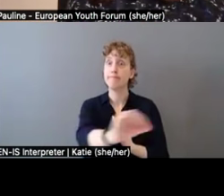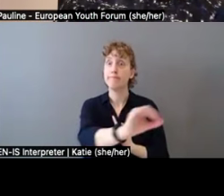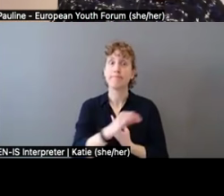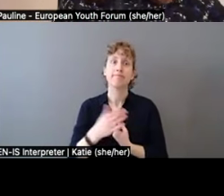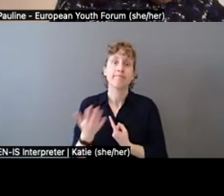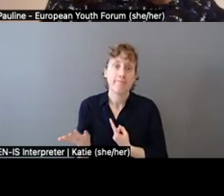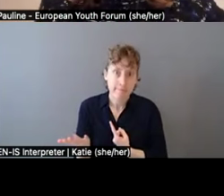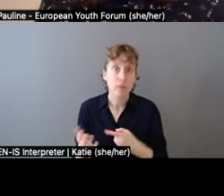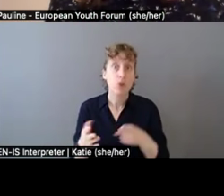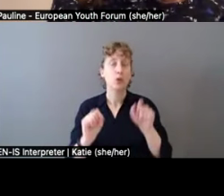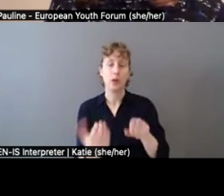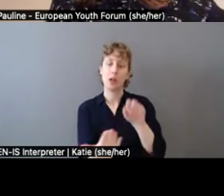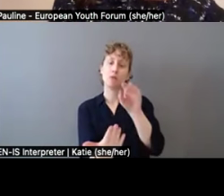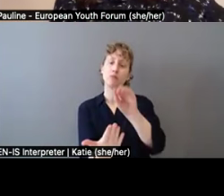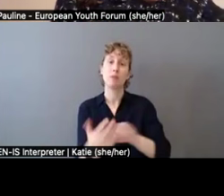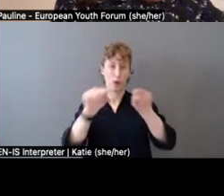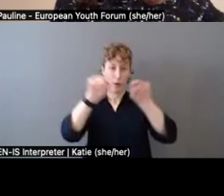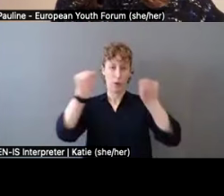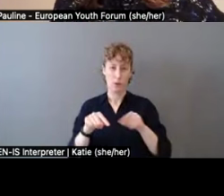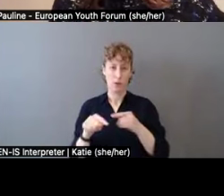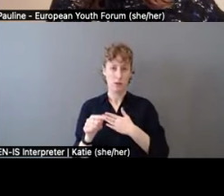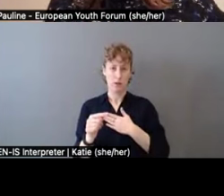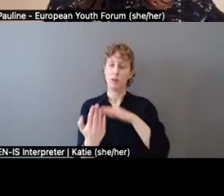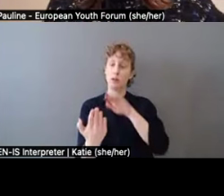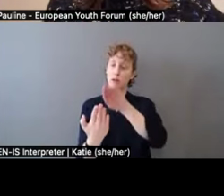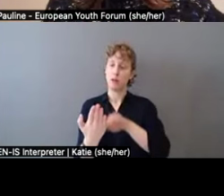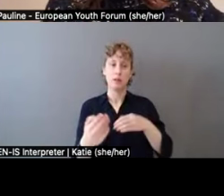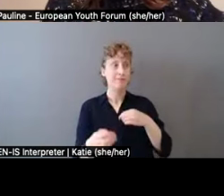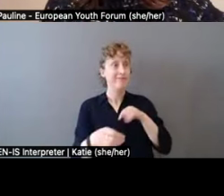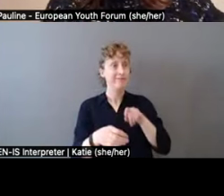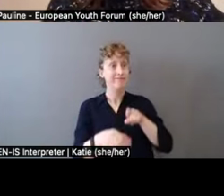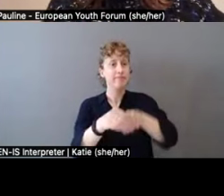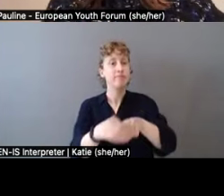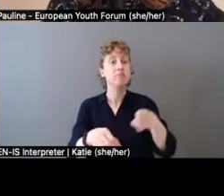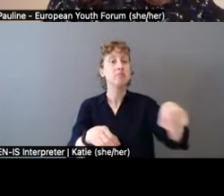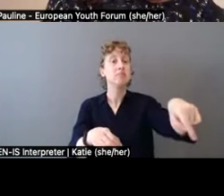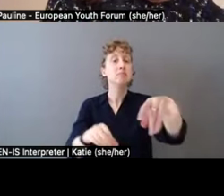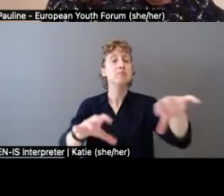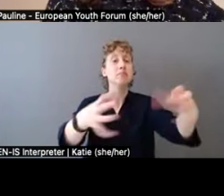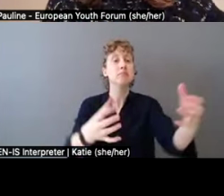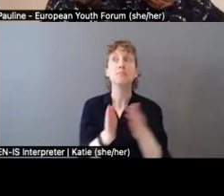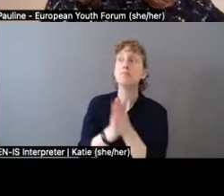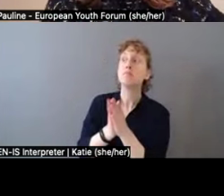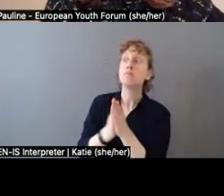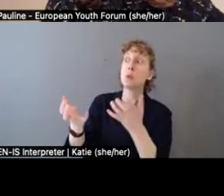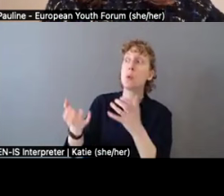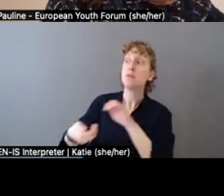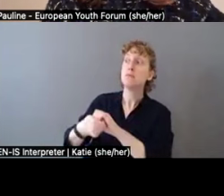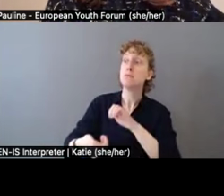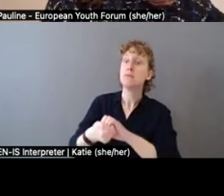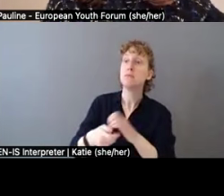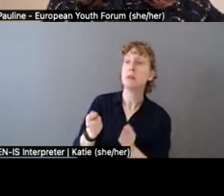form that you can fill out to join a database of interested organizations that want to apply